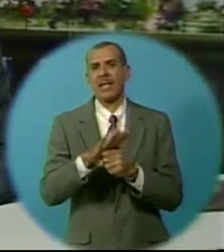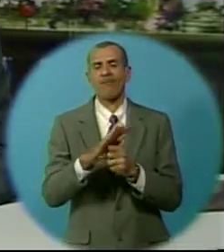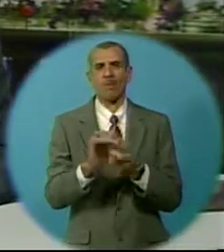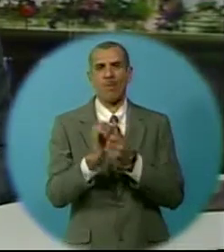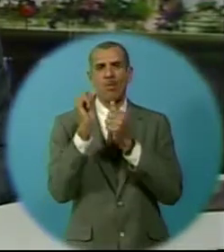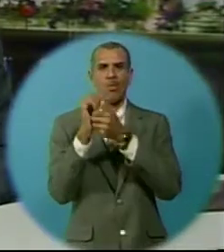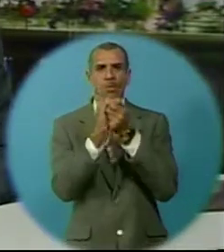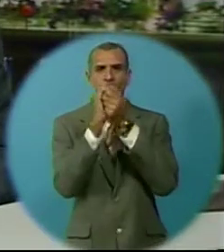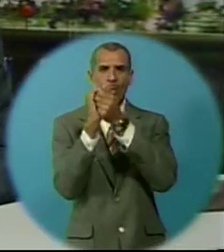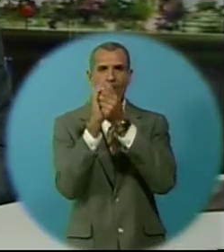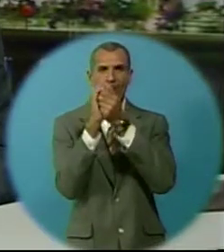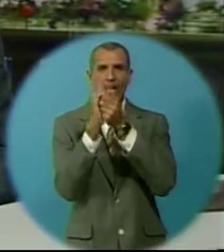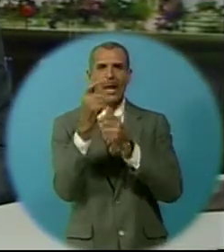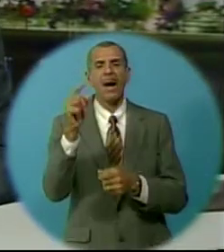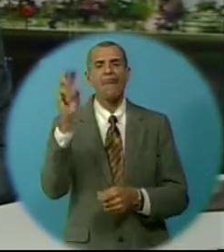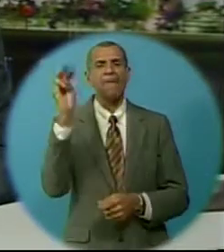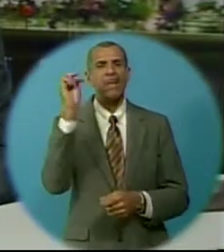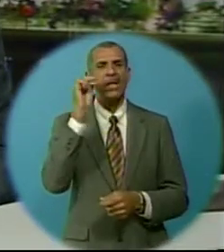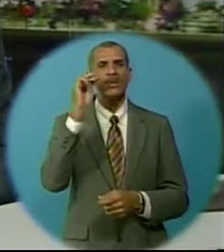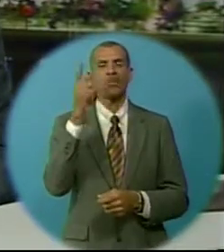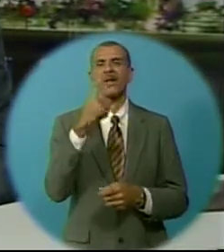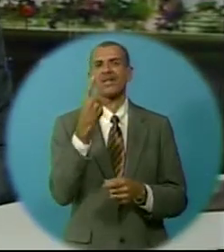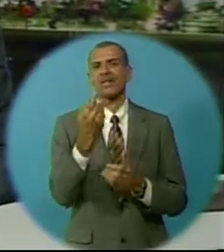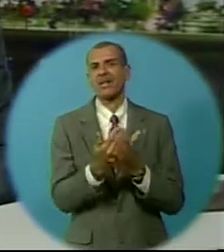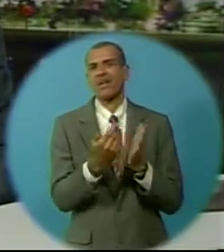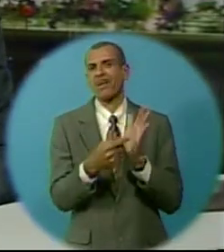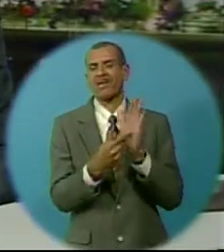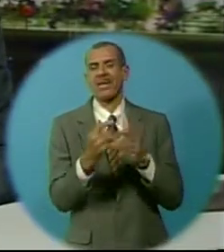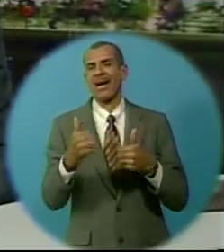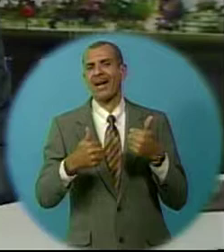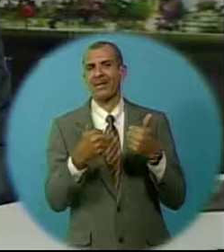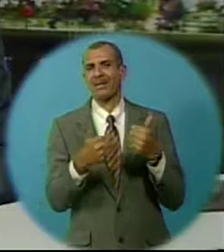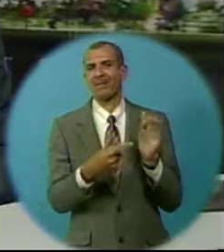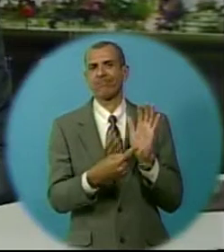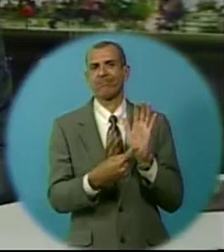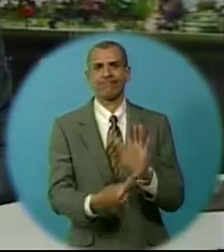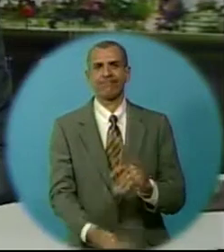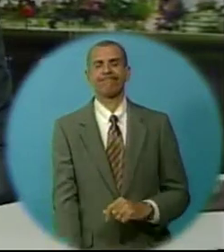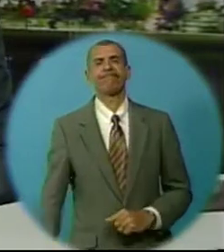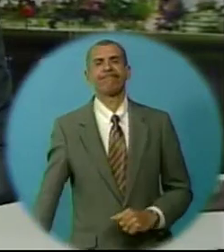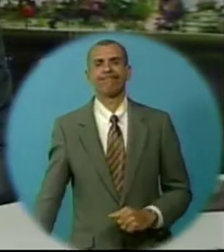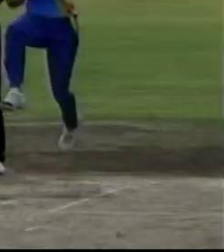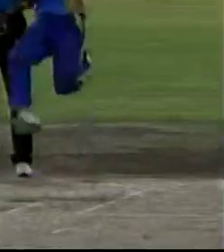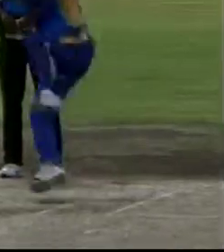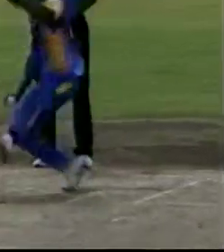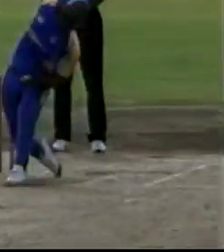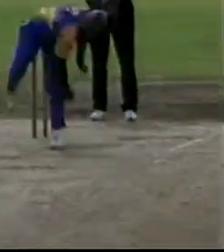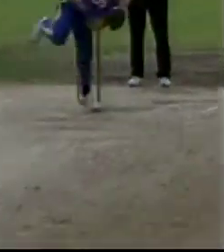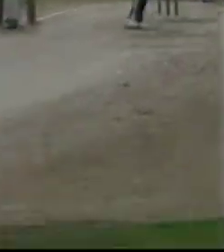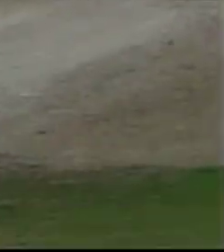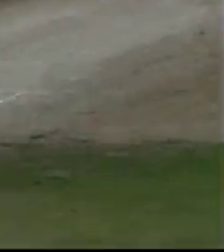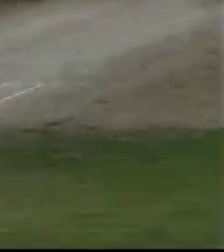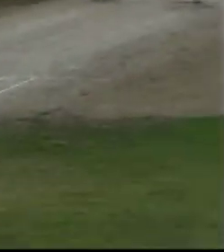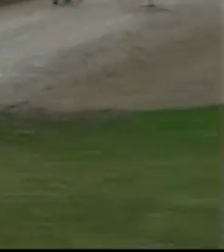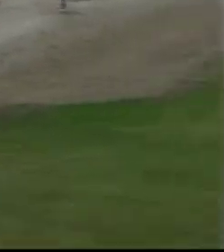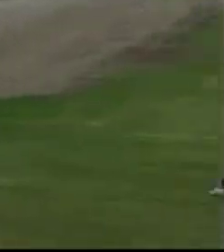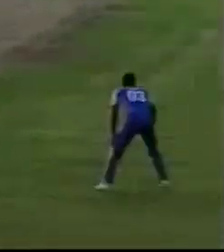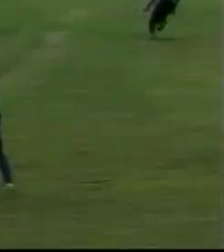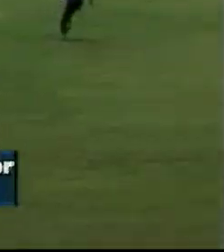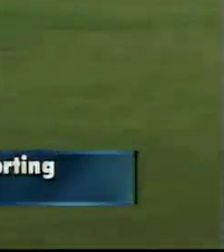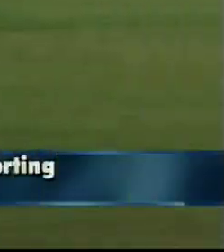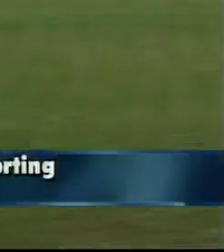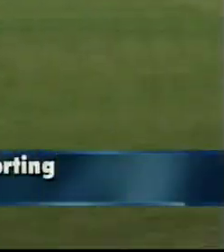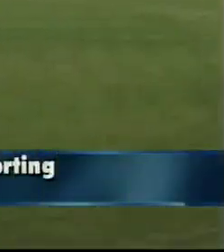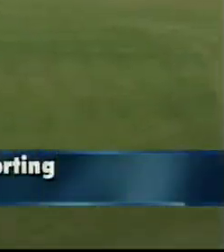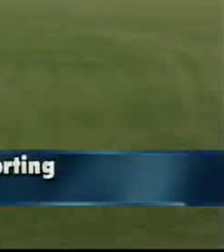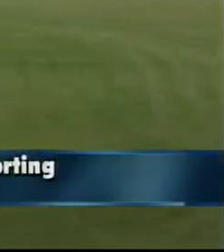the Stout 11. Marsha Boyce was there for some of the early action. The Stout 11 batting first had already lost the